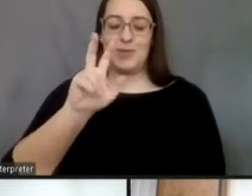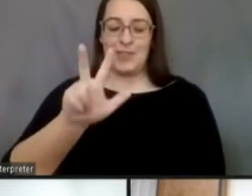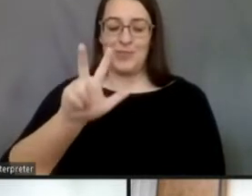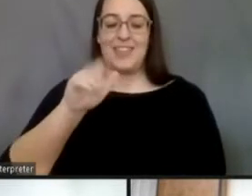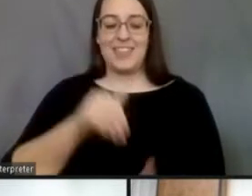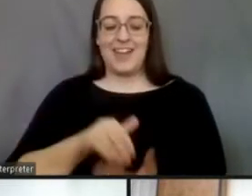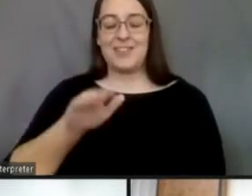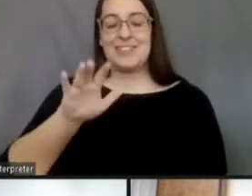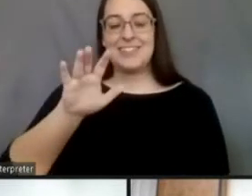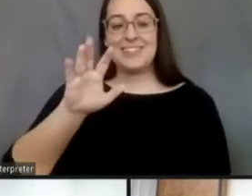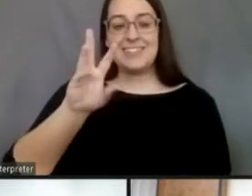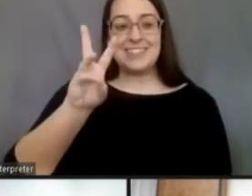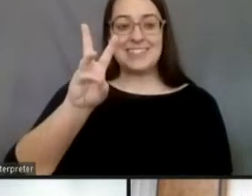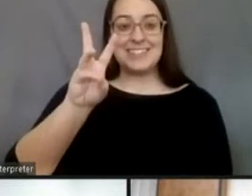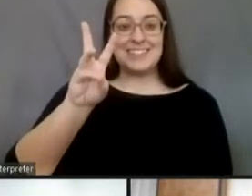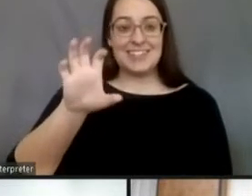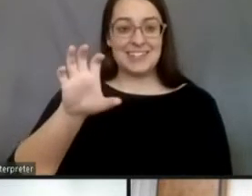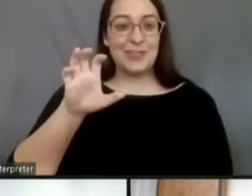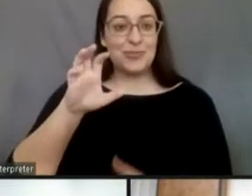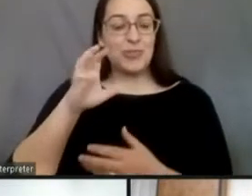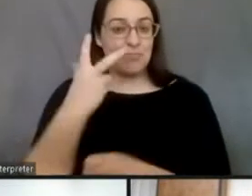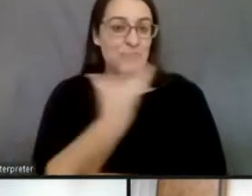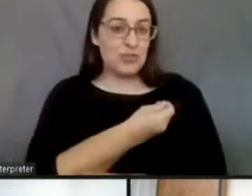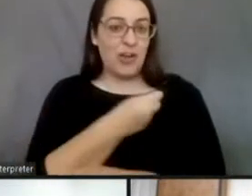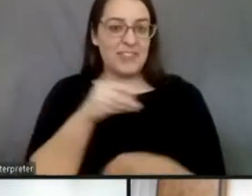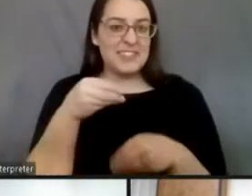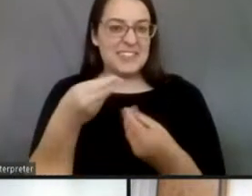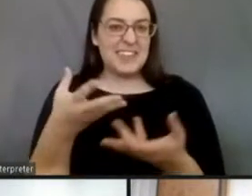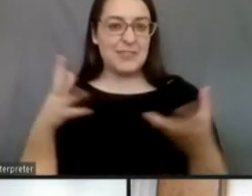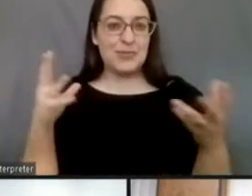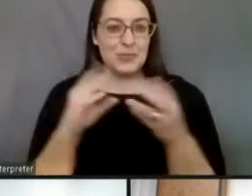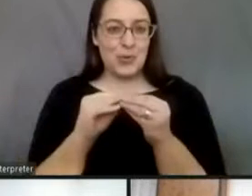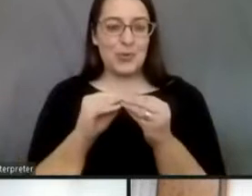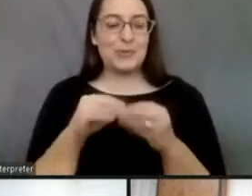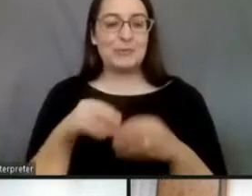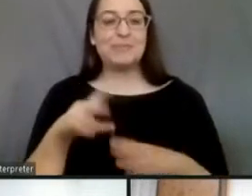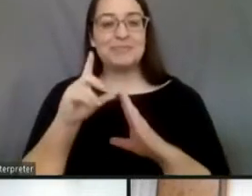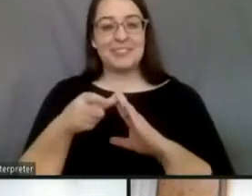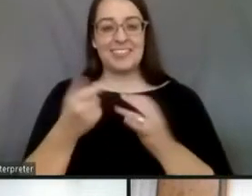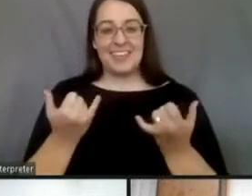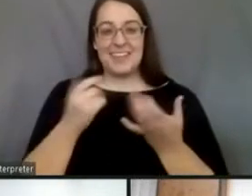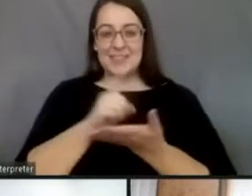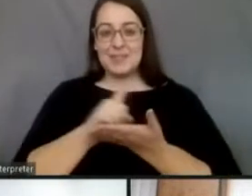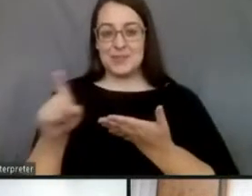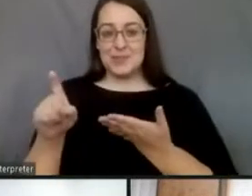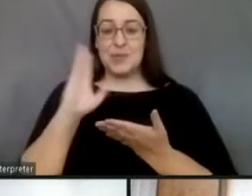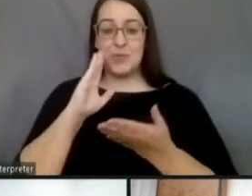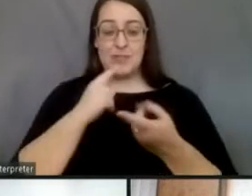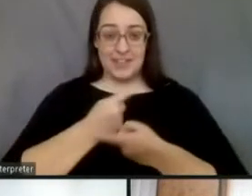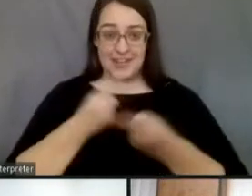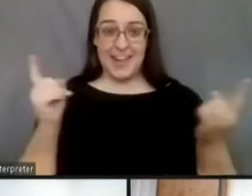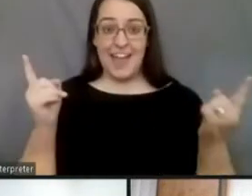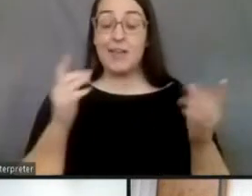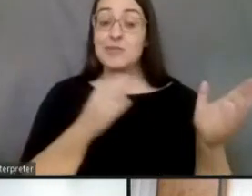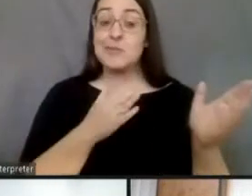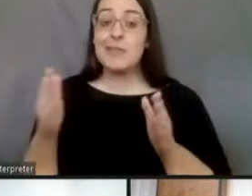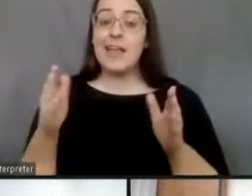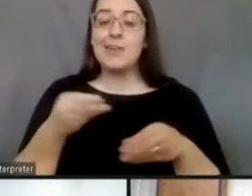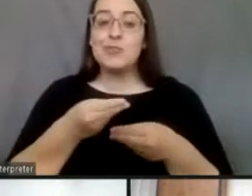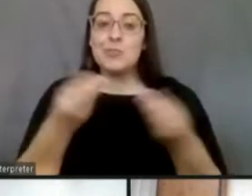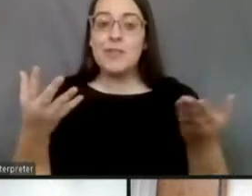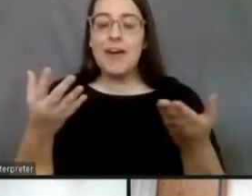123,675 doses given. We will later this week, we'll announce plans to provide mobile